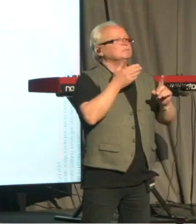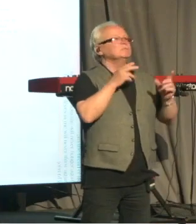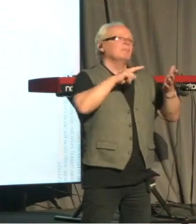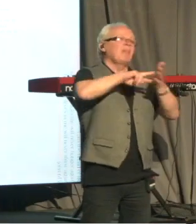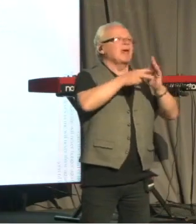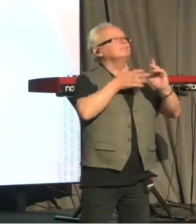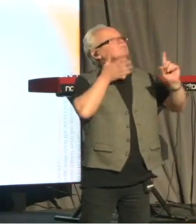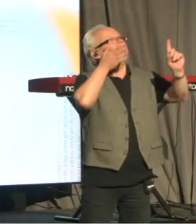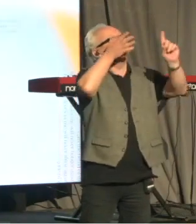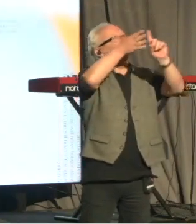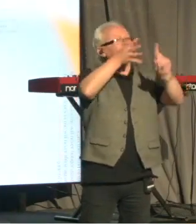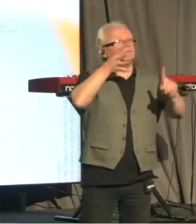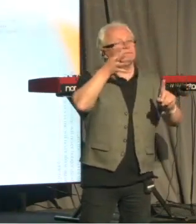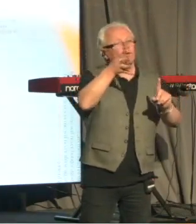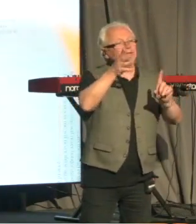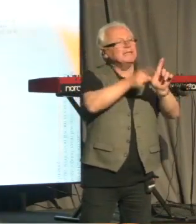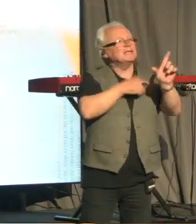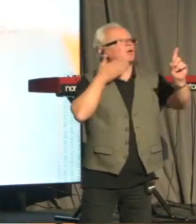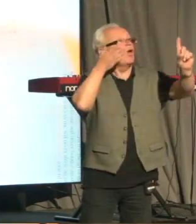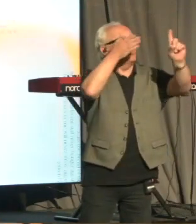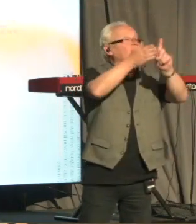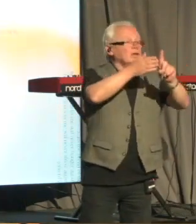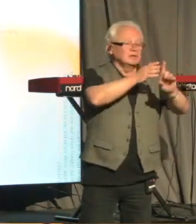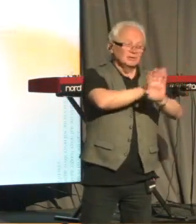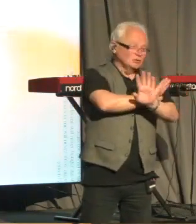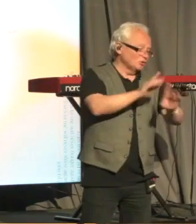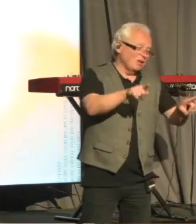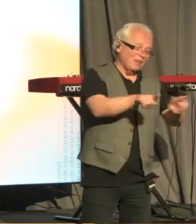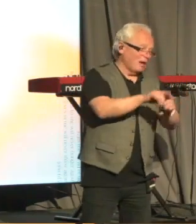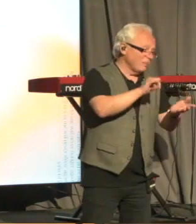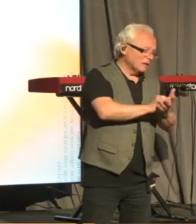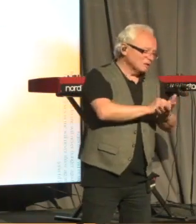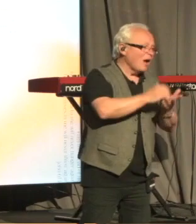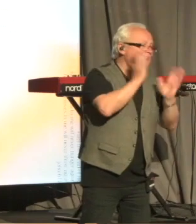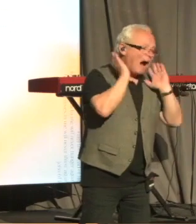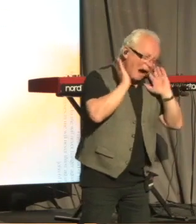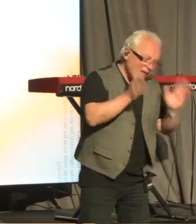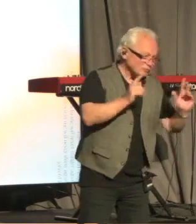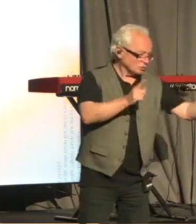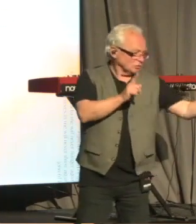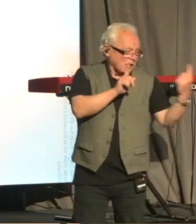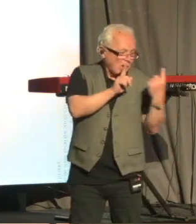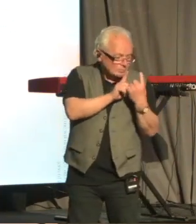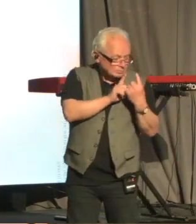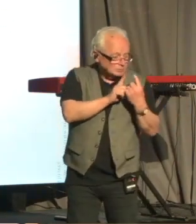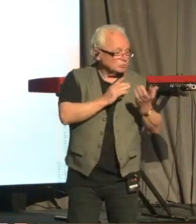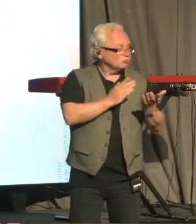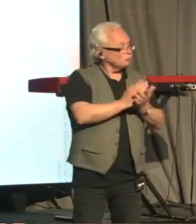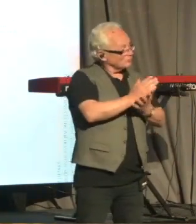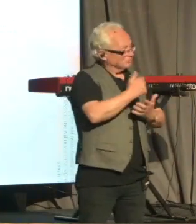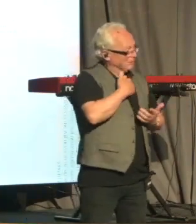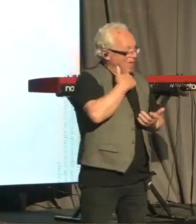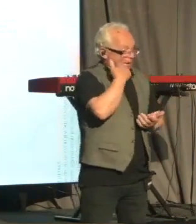planned out. It doesn't work like that. He said, you're going to have to come. And you're going to have to trust me daily. You're going to